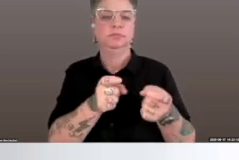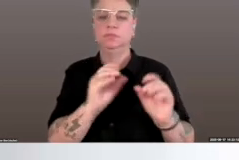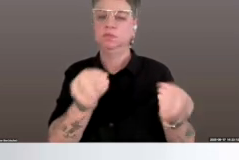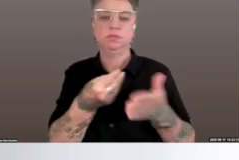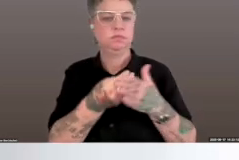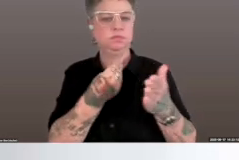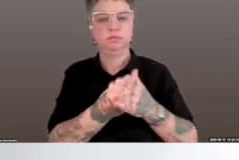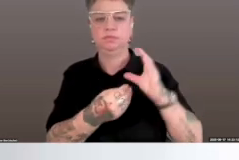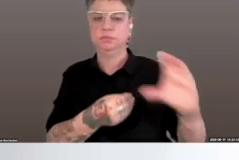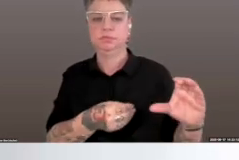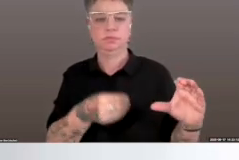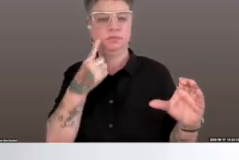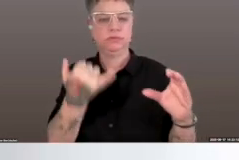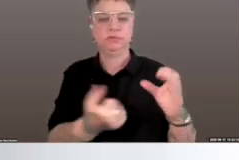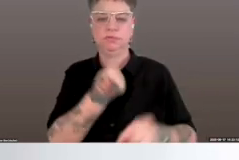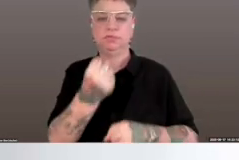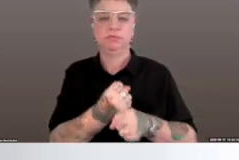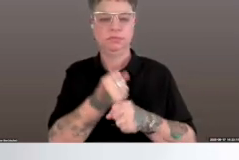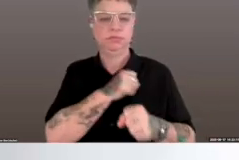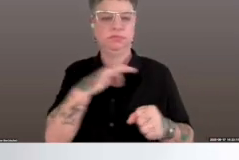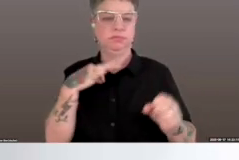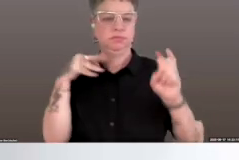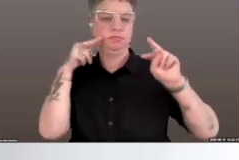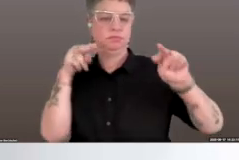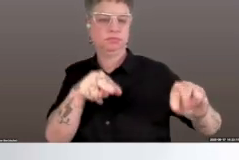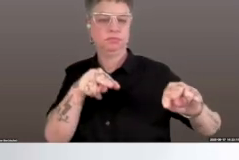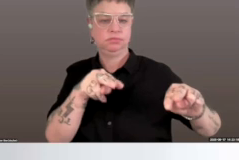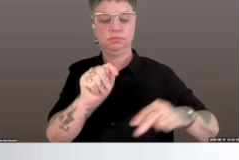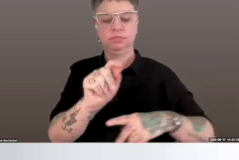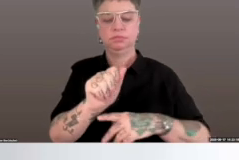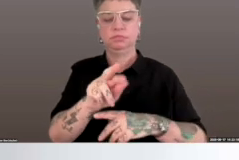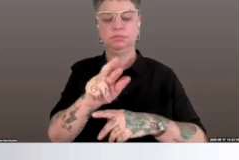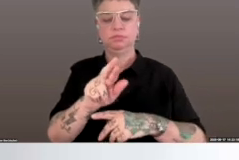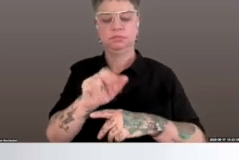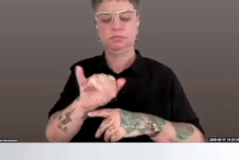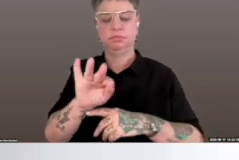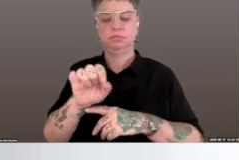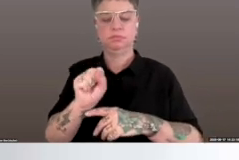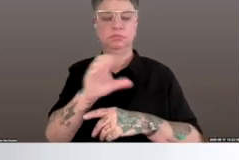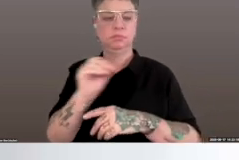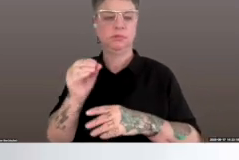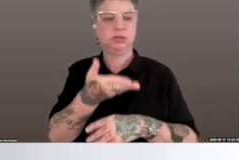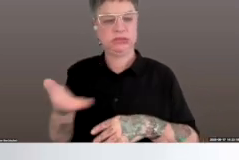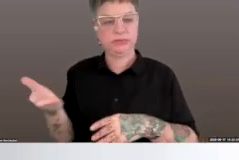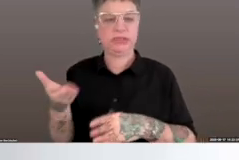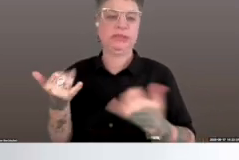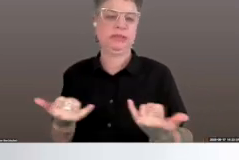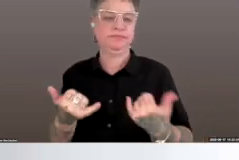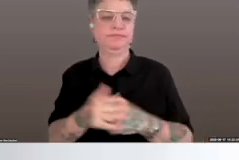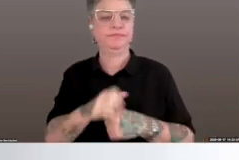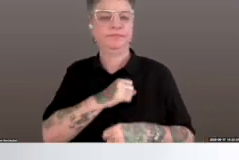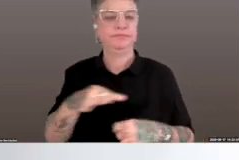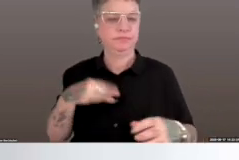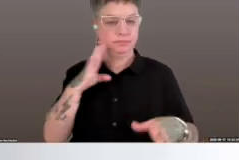allocated in this year's budget. Staff are monitoring the effects of tariffs on supply chains and e-bike prices at the moment. Staff will